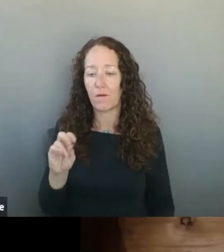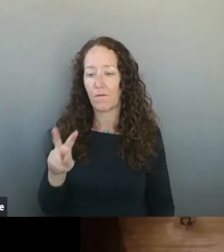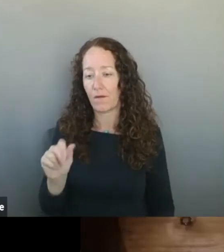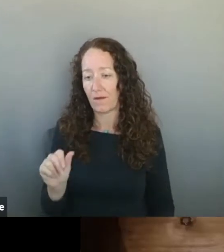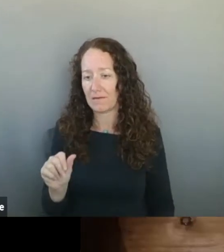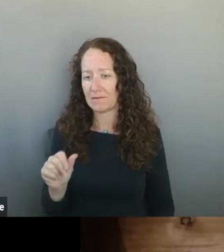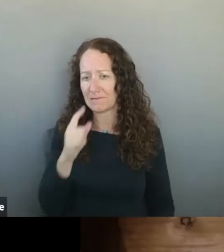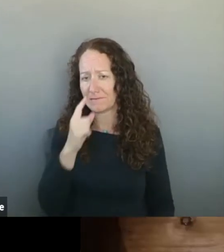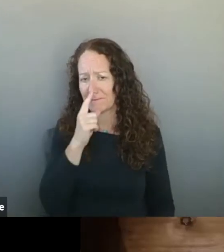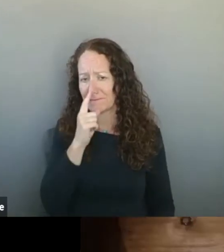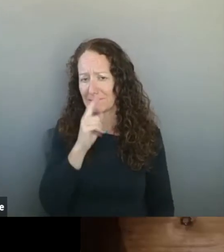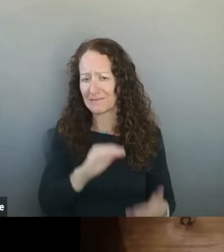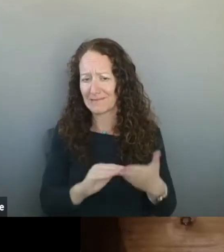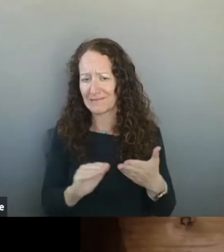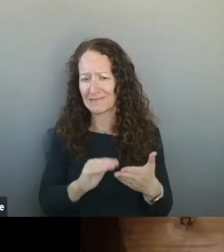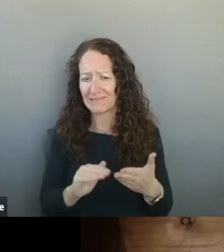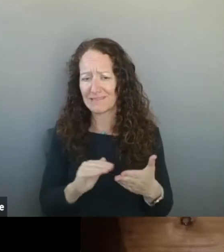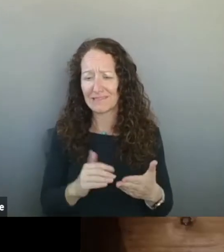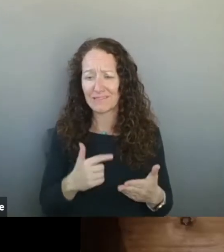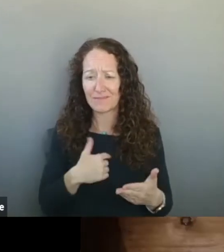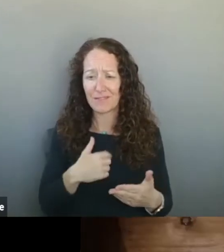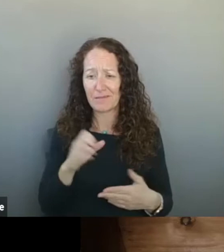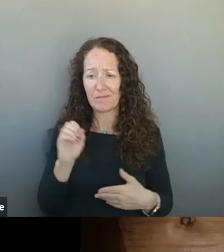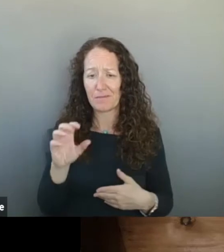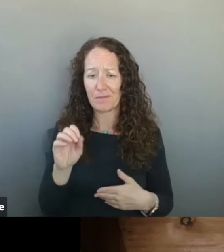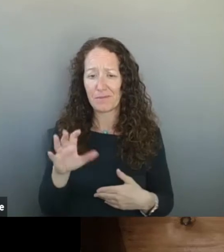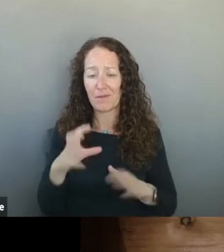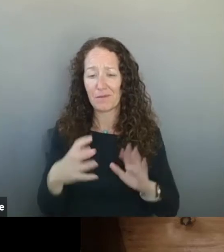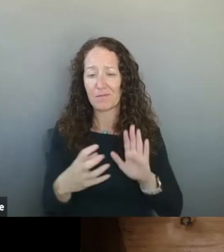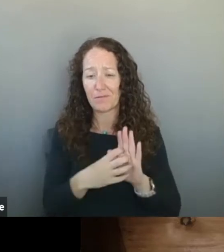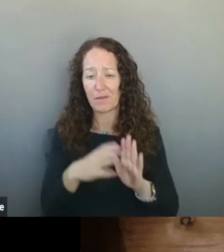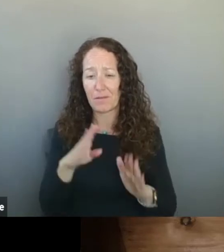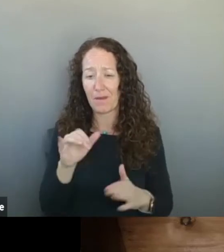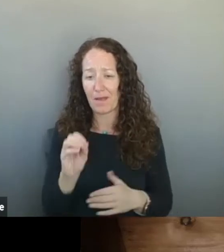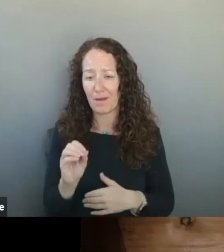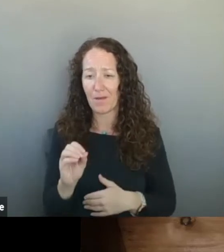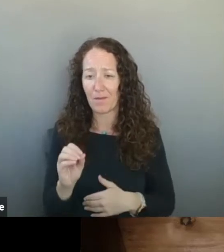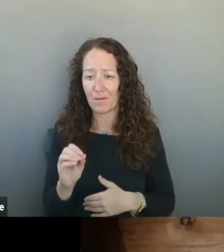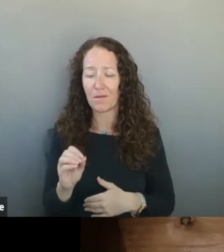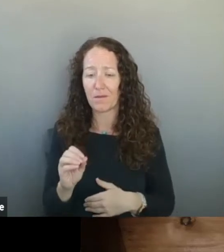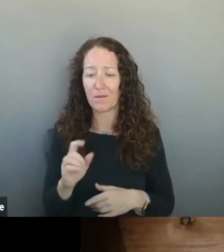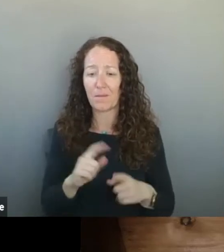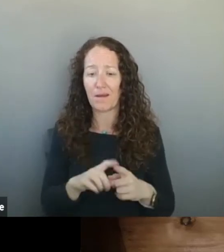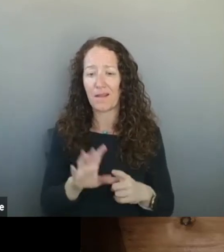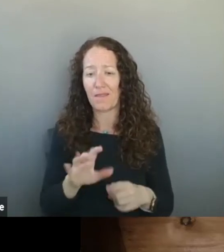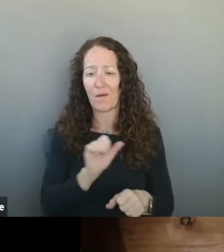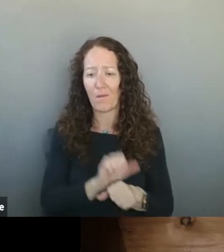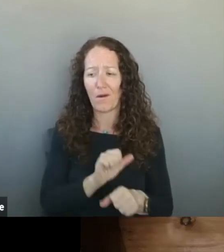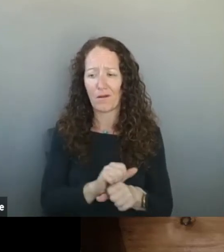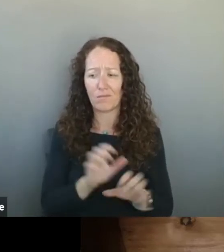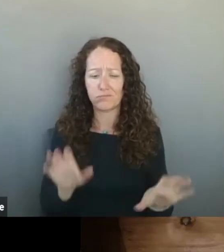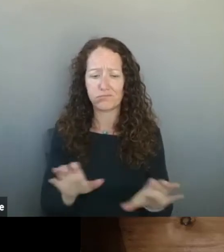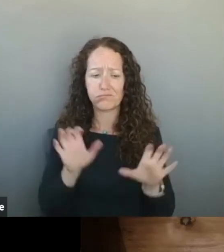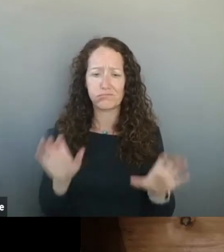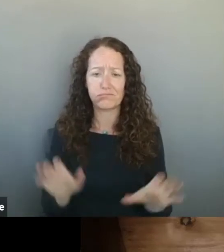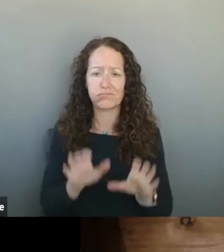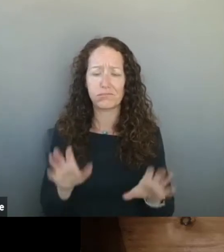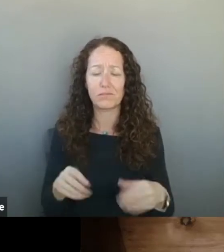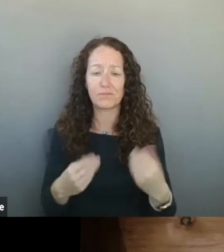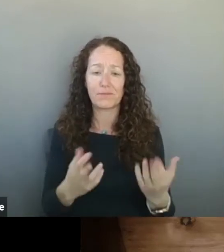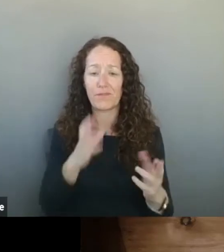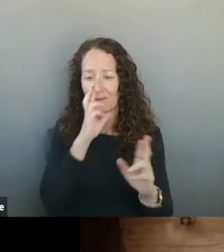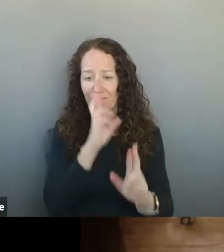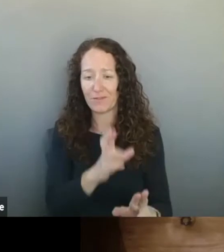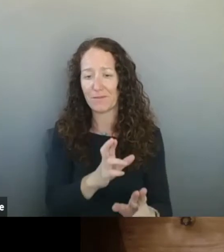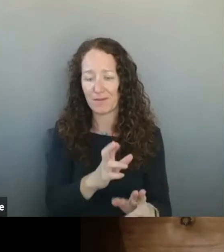for reading these bios, but these are people who have done lots of work and I wanna sort of give them the respect that's